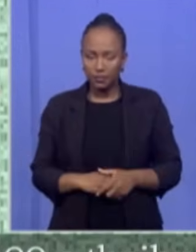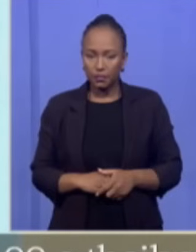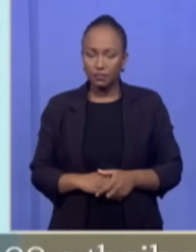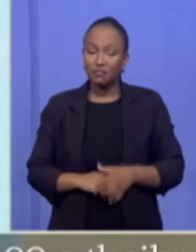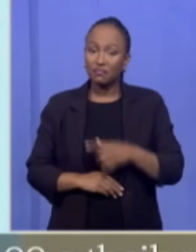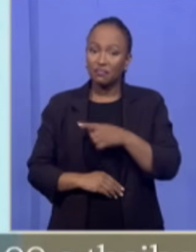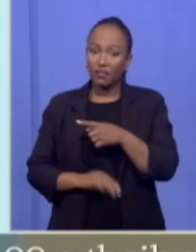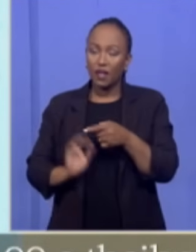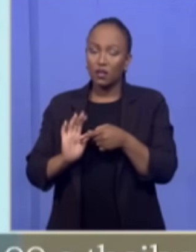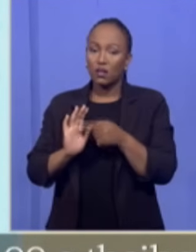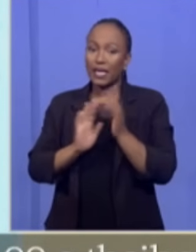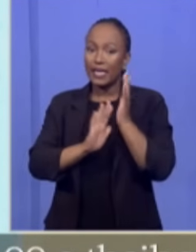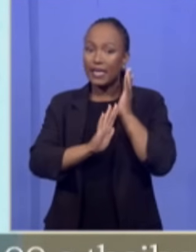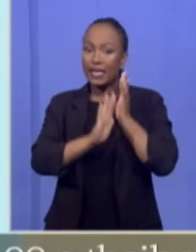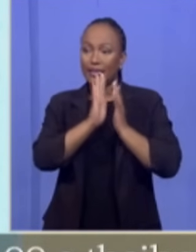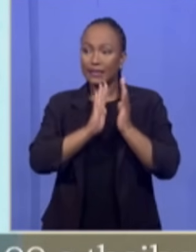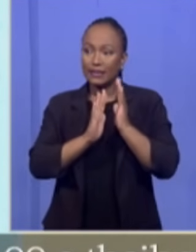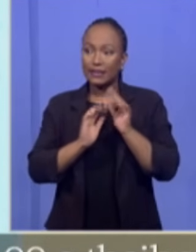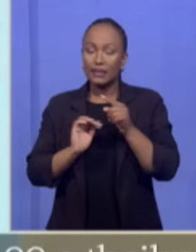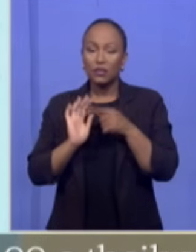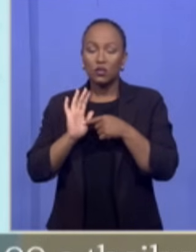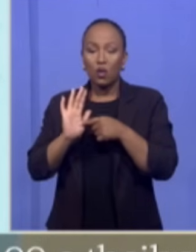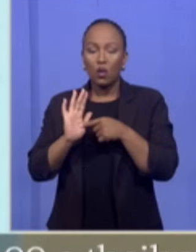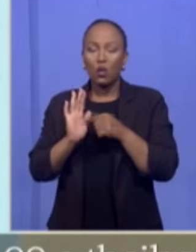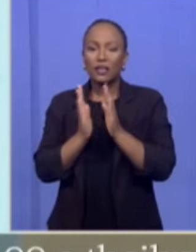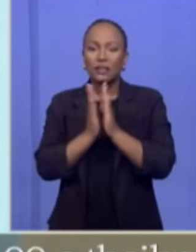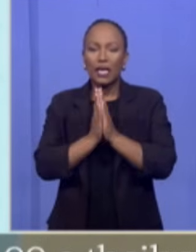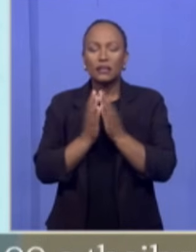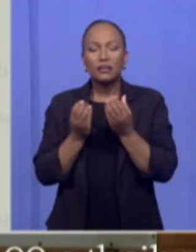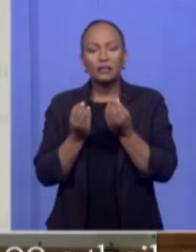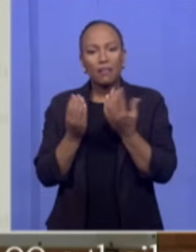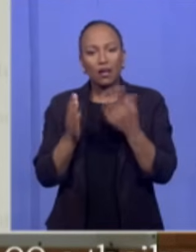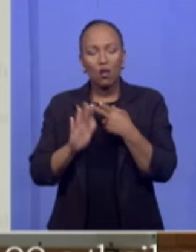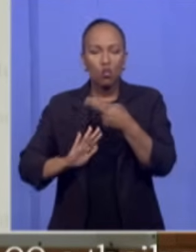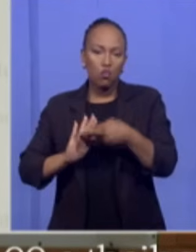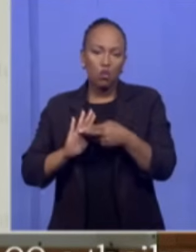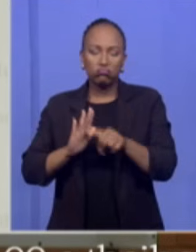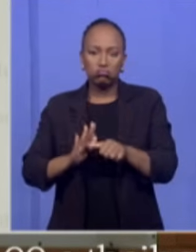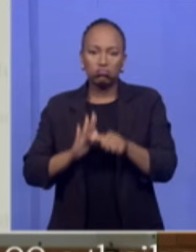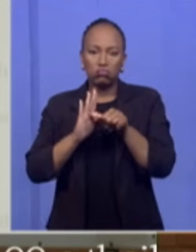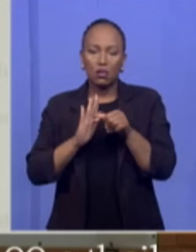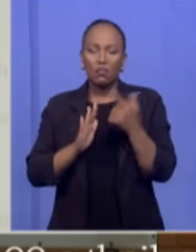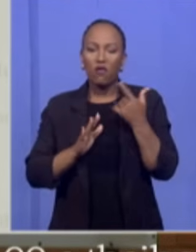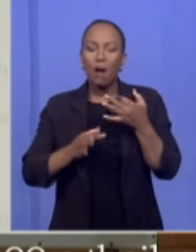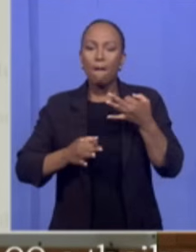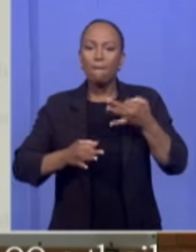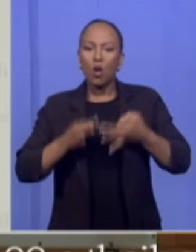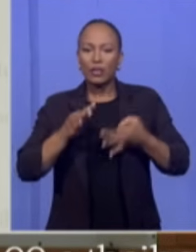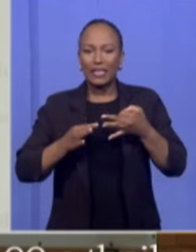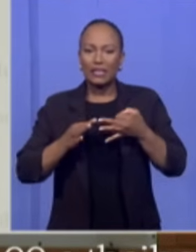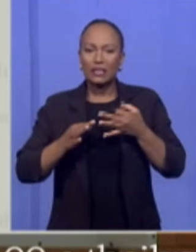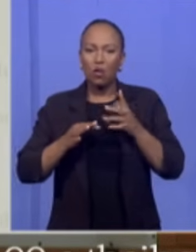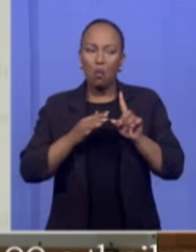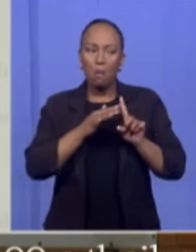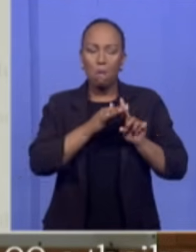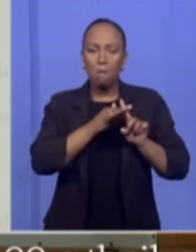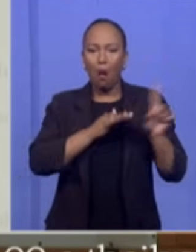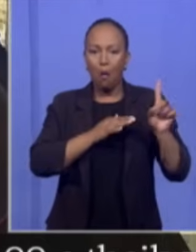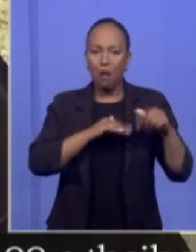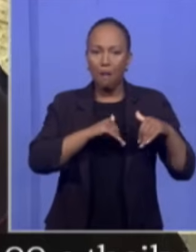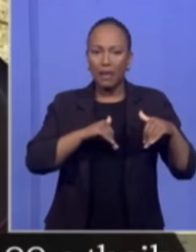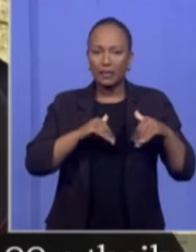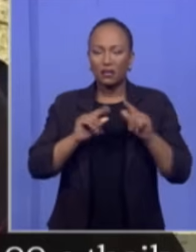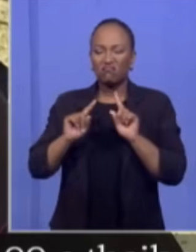ha kereke e boetse e bapetse karolo ya bohlokwa ho borra dipolotiki ba neng ba e entse setshabelo kgahlano le mmuso wa